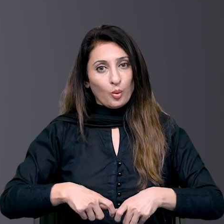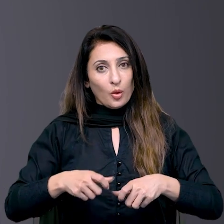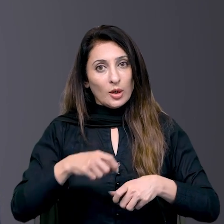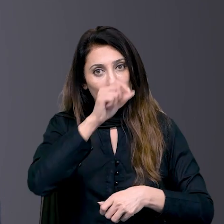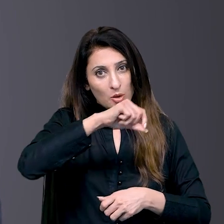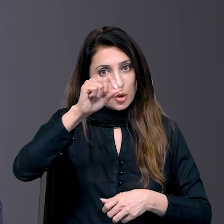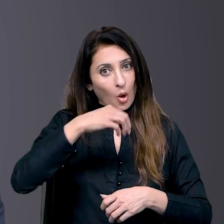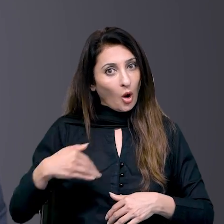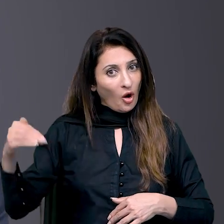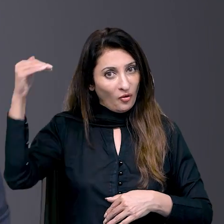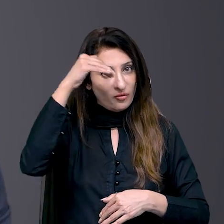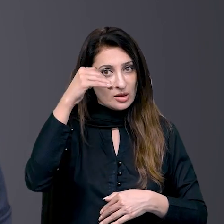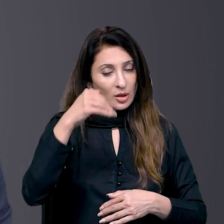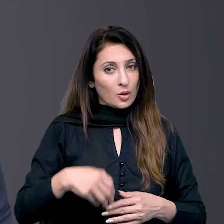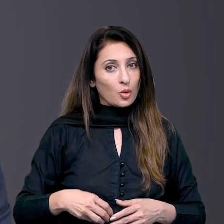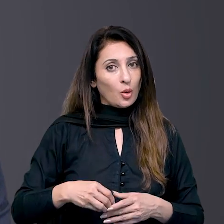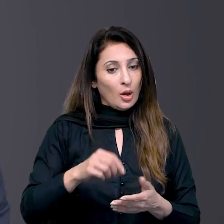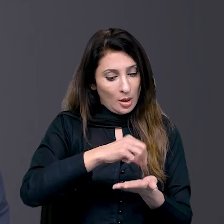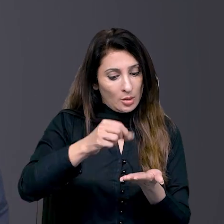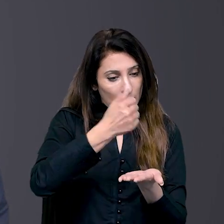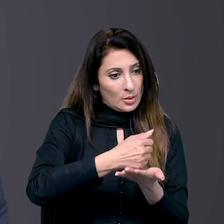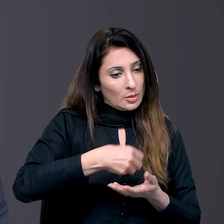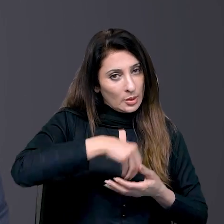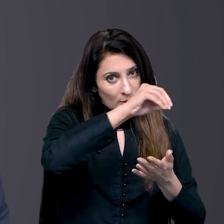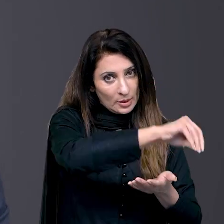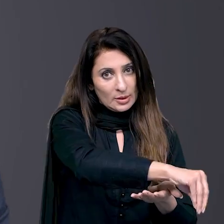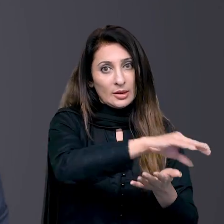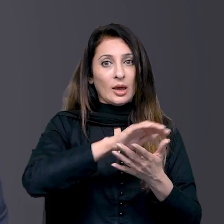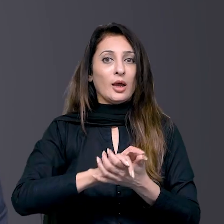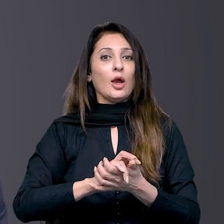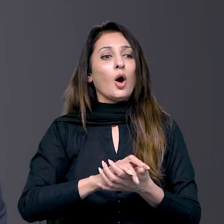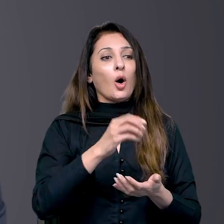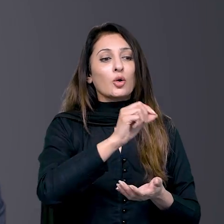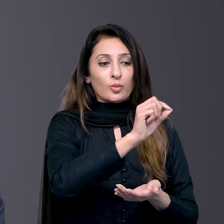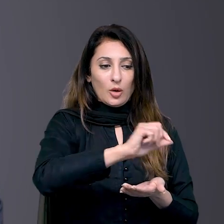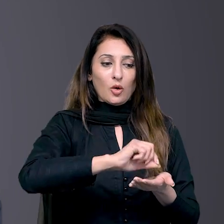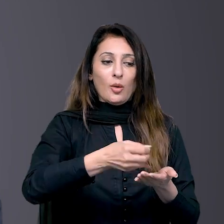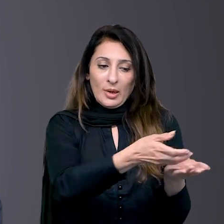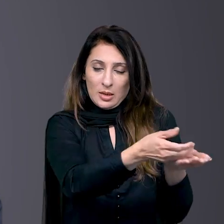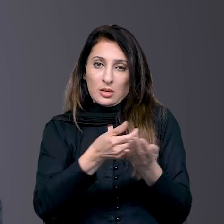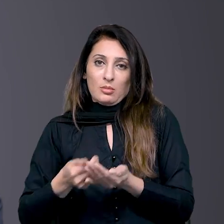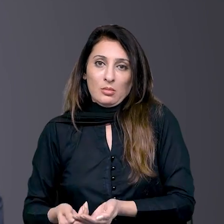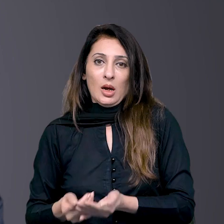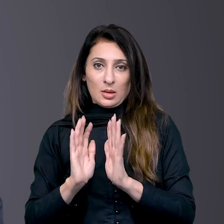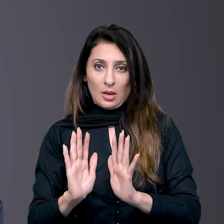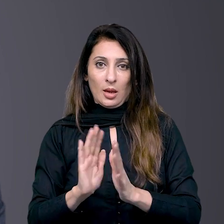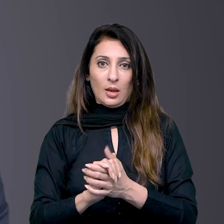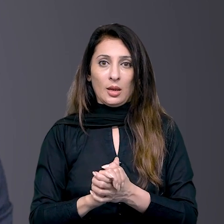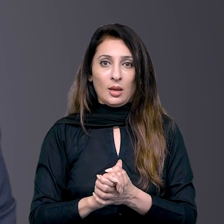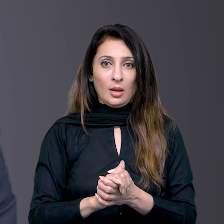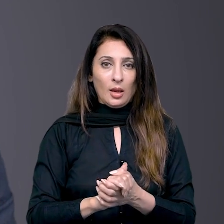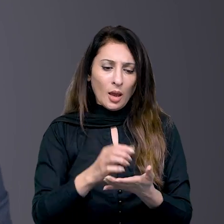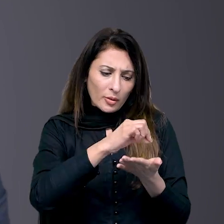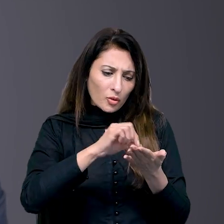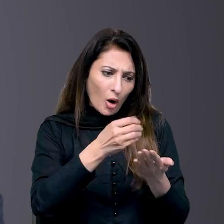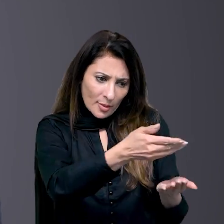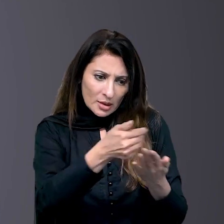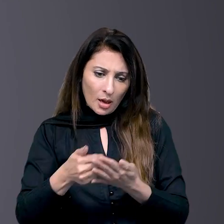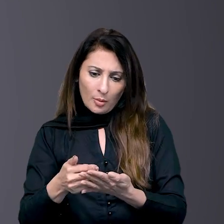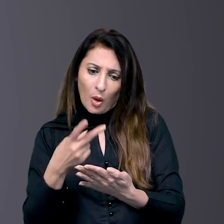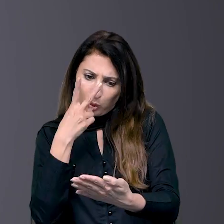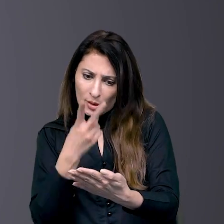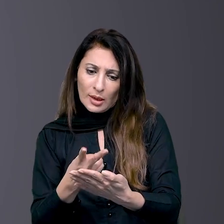officer, the concerned police station, and requisitions for comments on the subject. If comments come and they